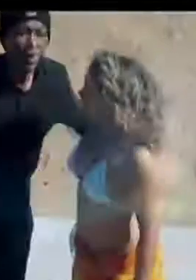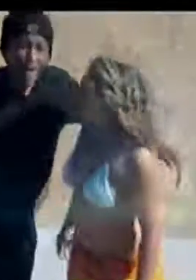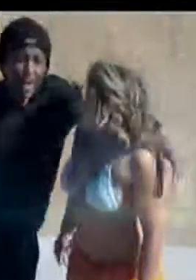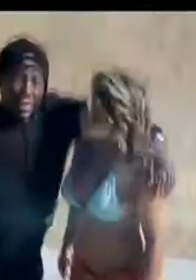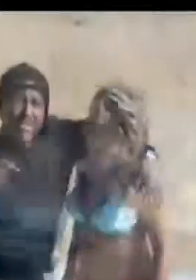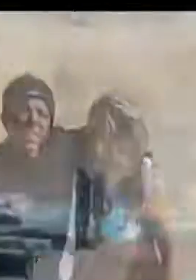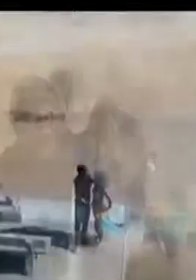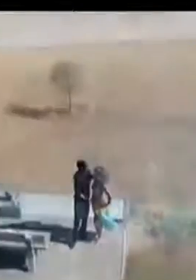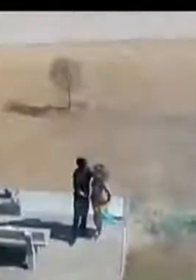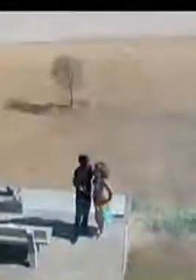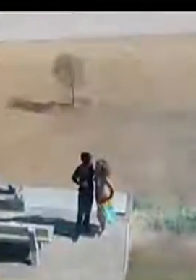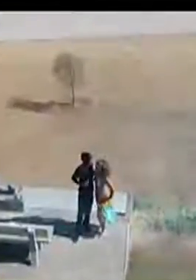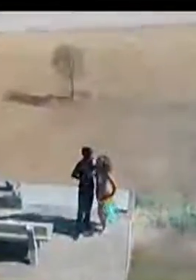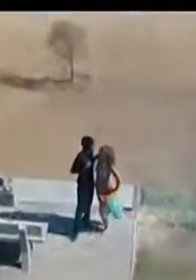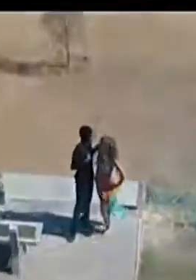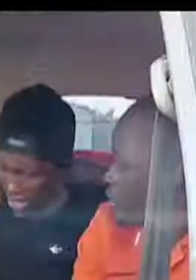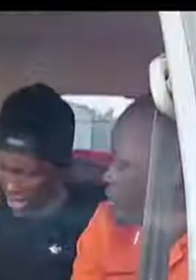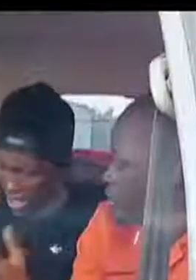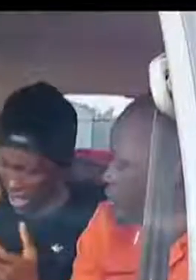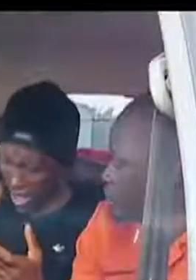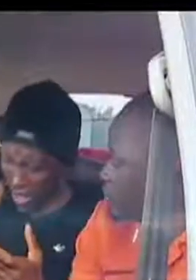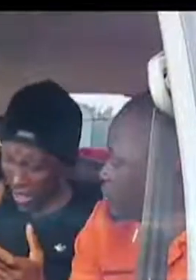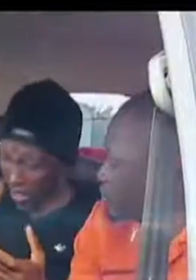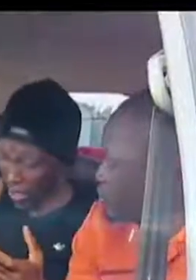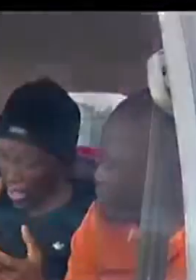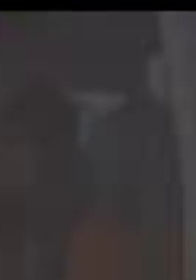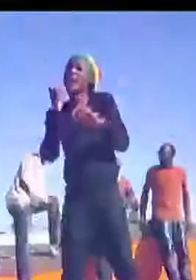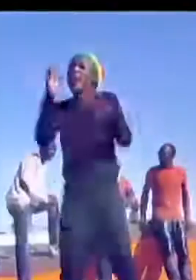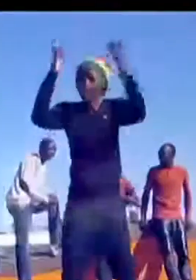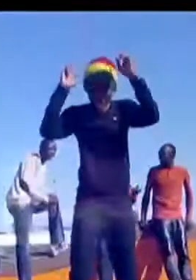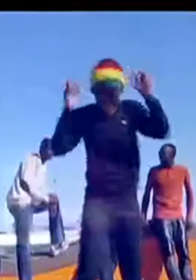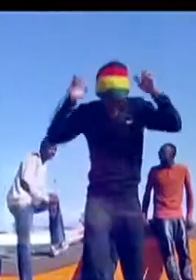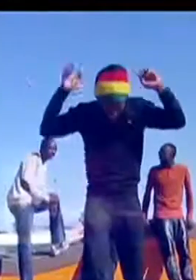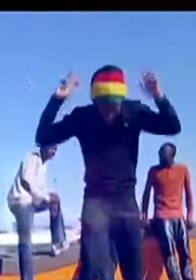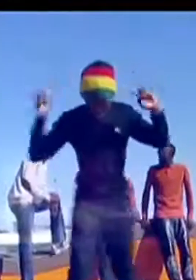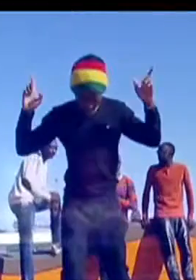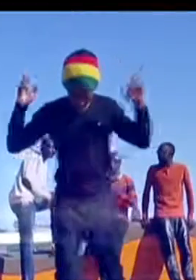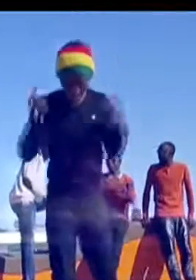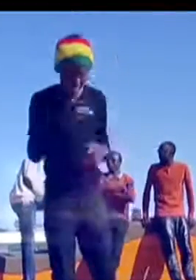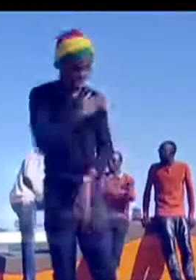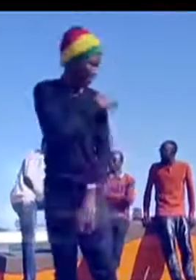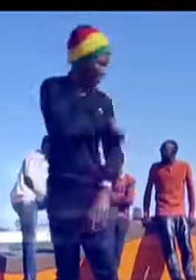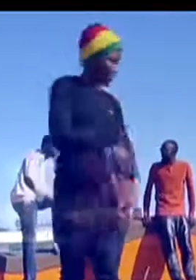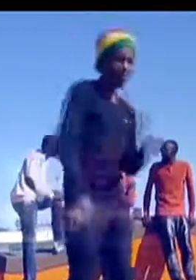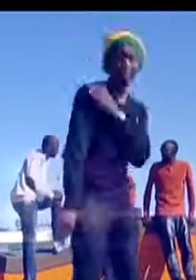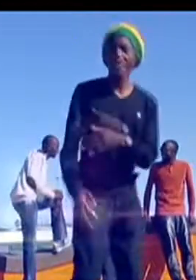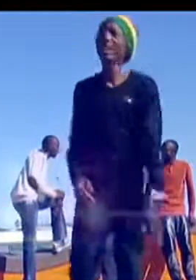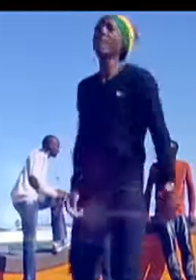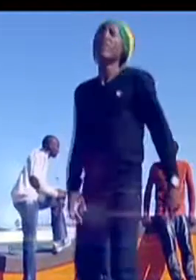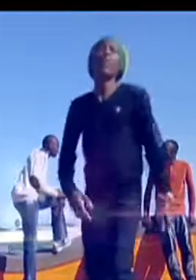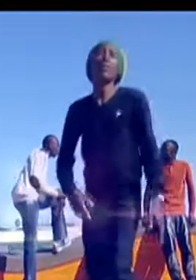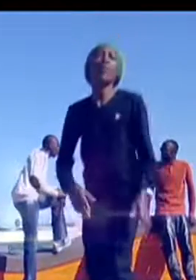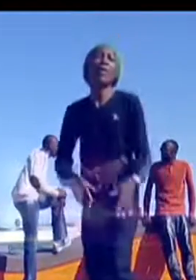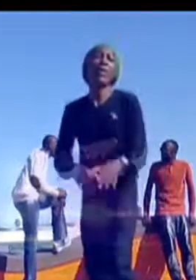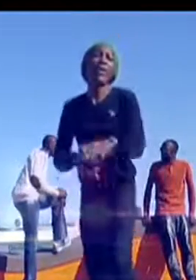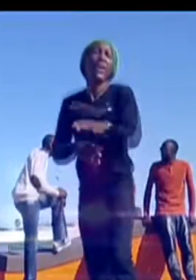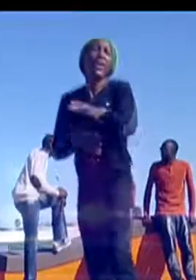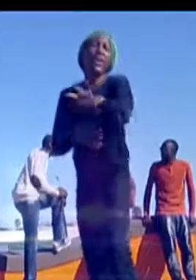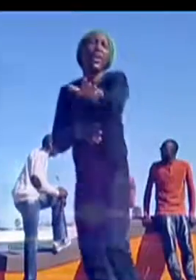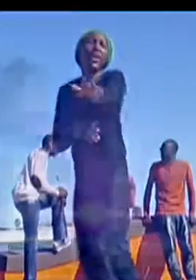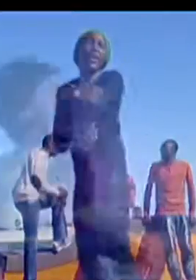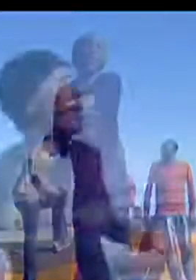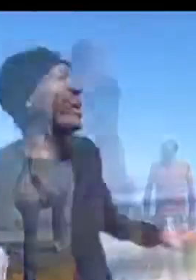Sanje, yeri numkadona, yeri nango manawa, talye pembe.